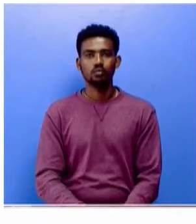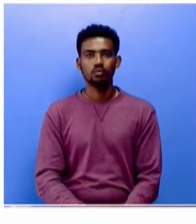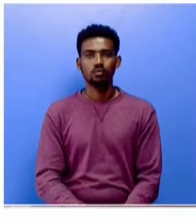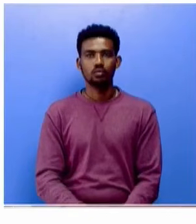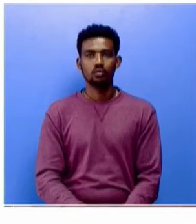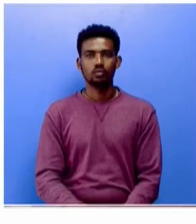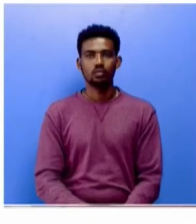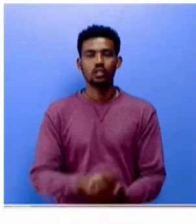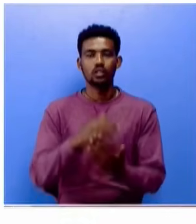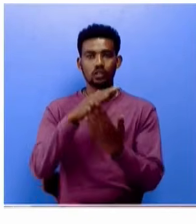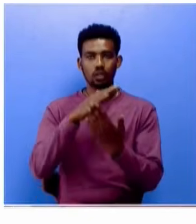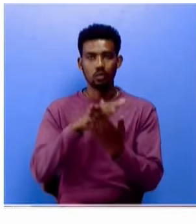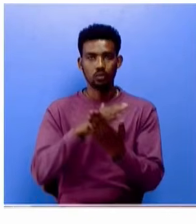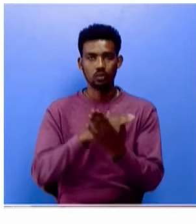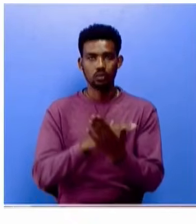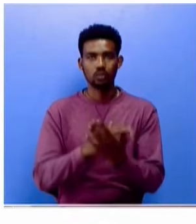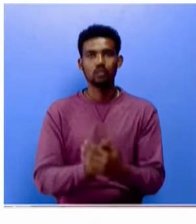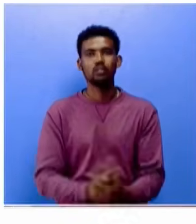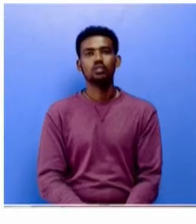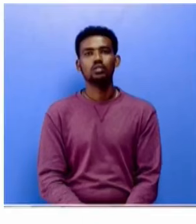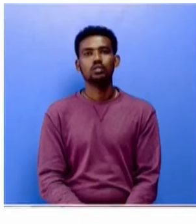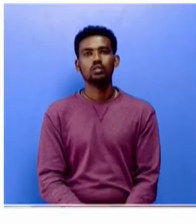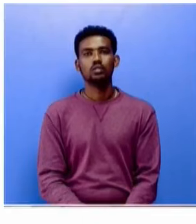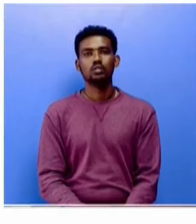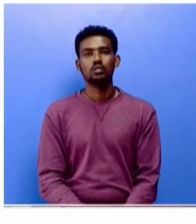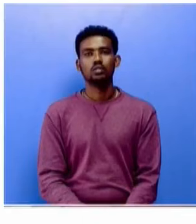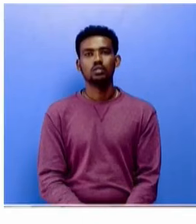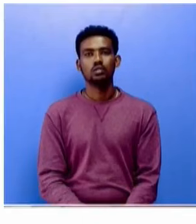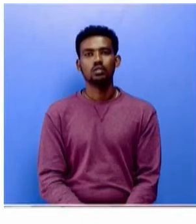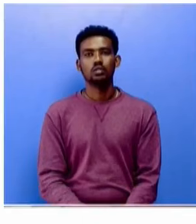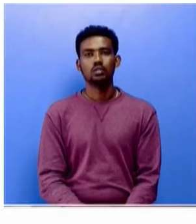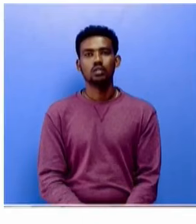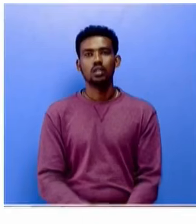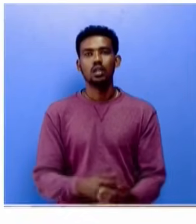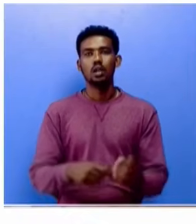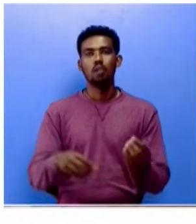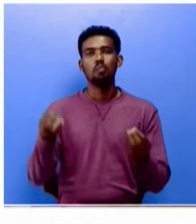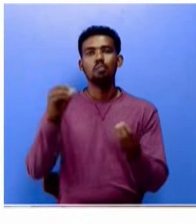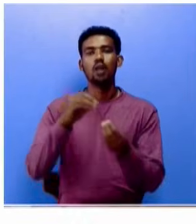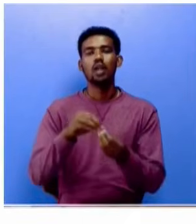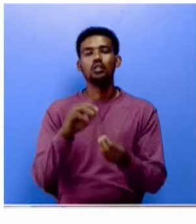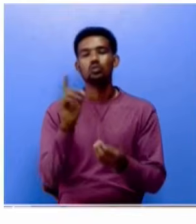Subject. Because look, here is the subject. Plus what?